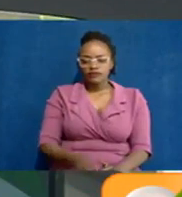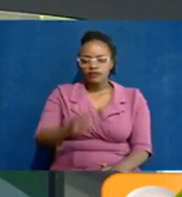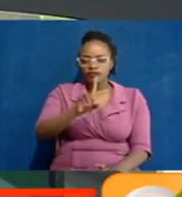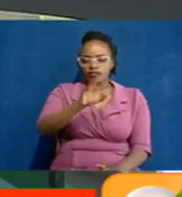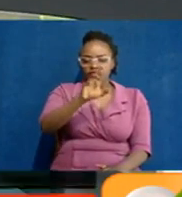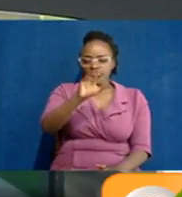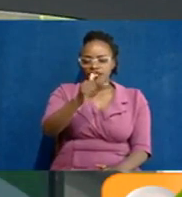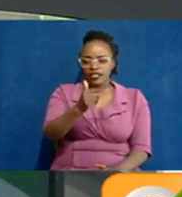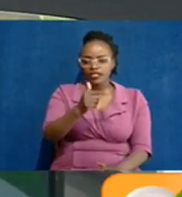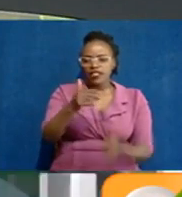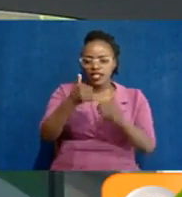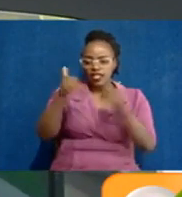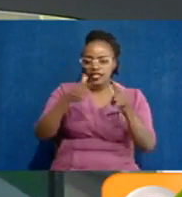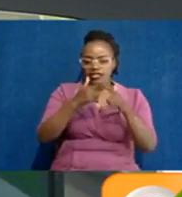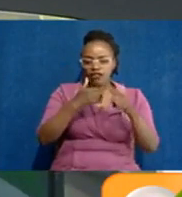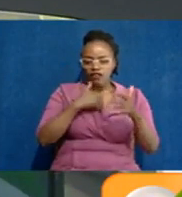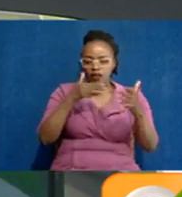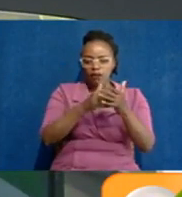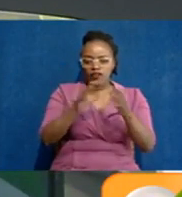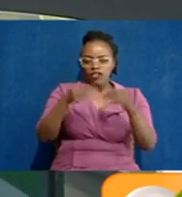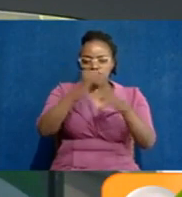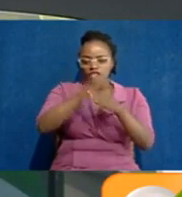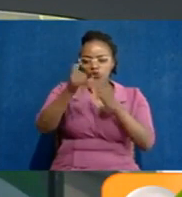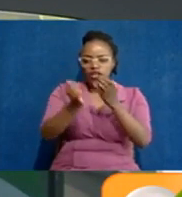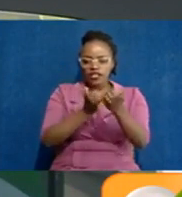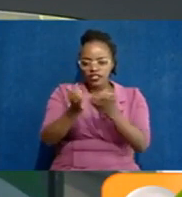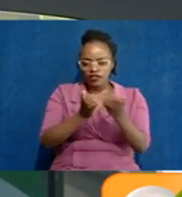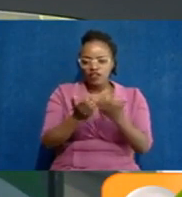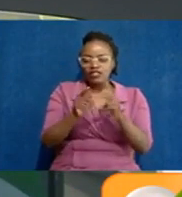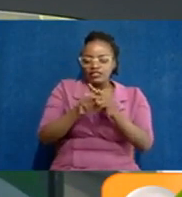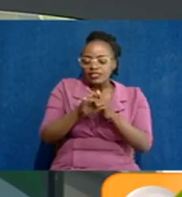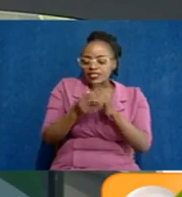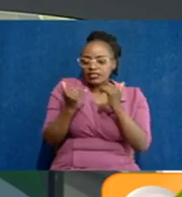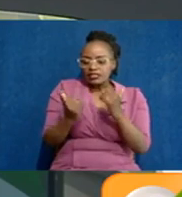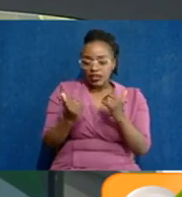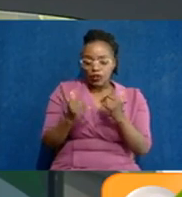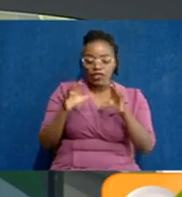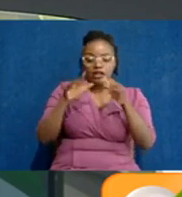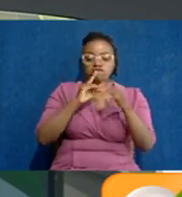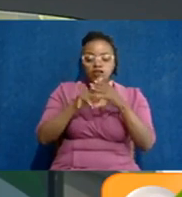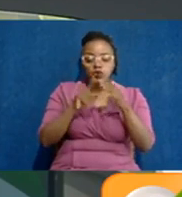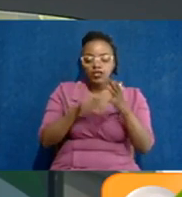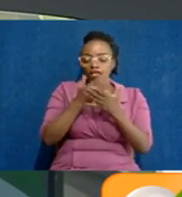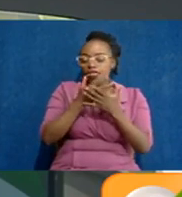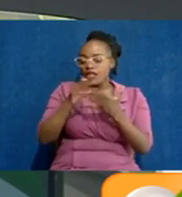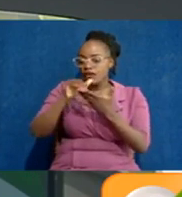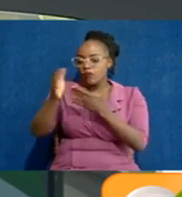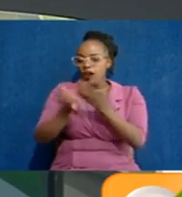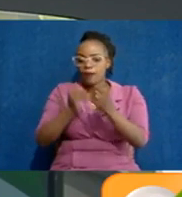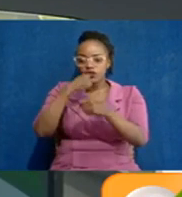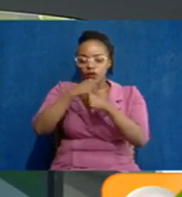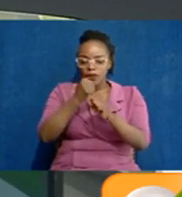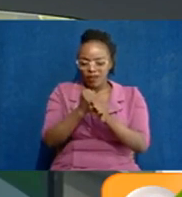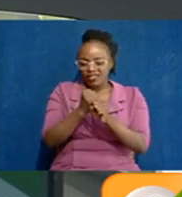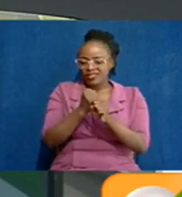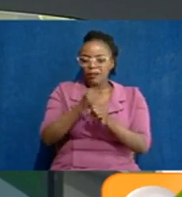Directline has terminated its issuance of the insurance business with immediate effect. The company says any further transactions to be made must be